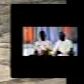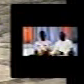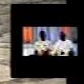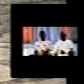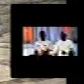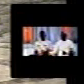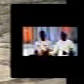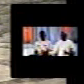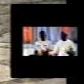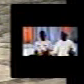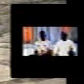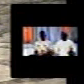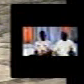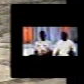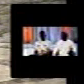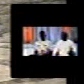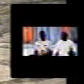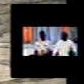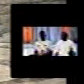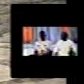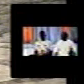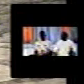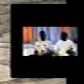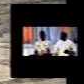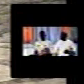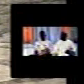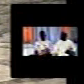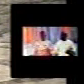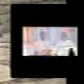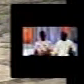in your mighty power and visit the